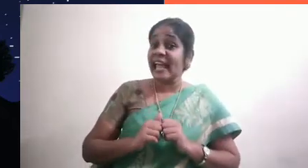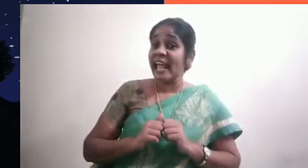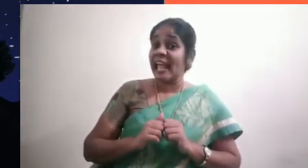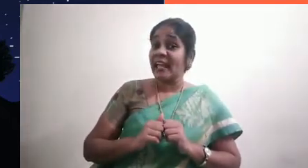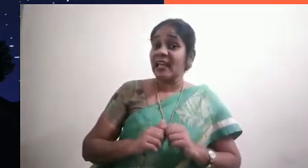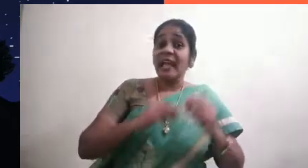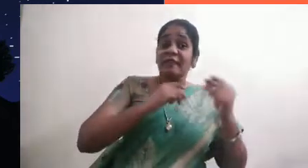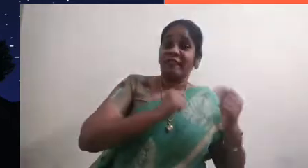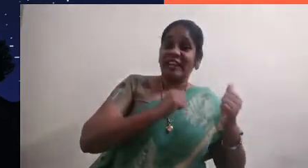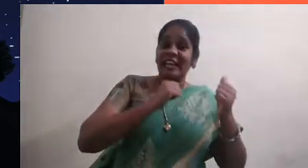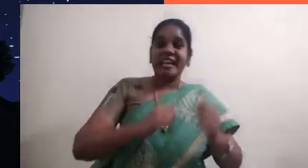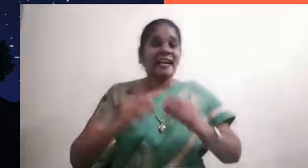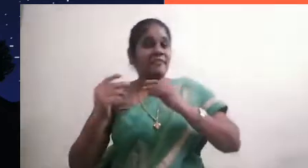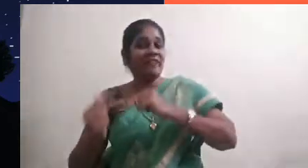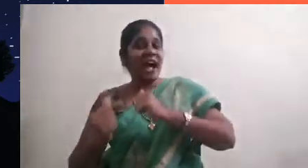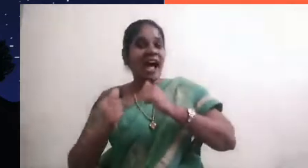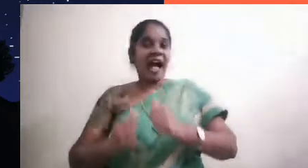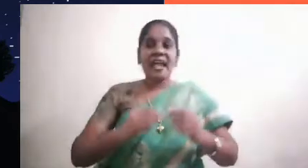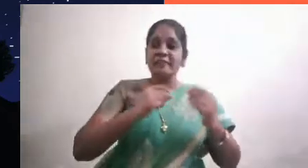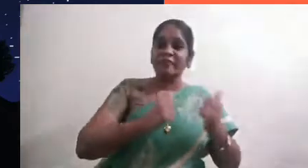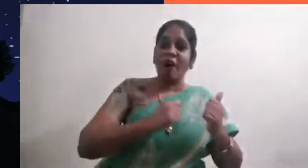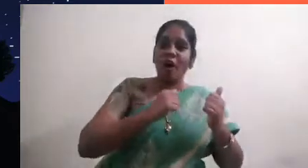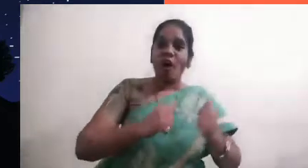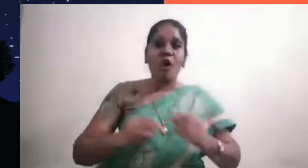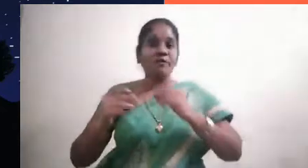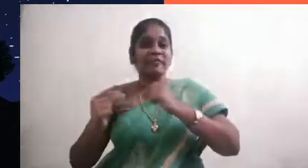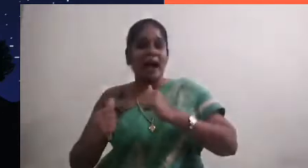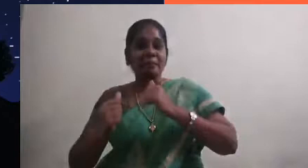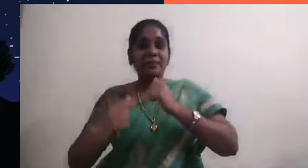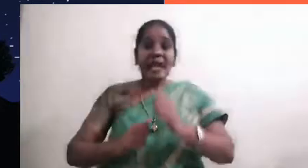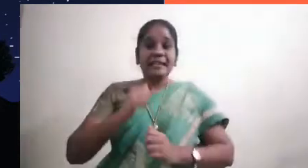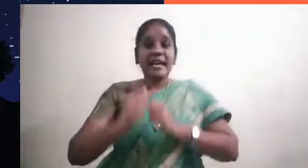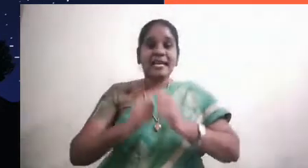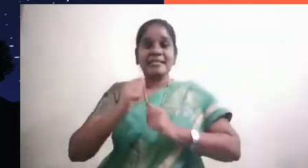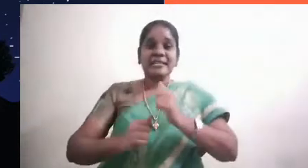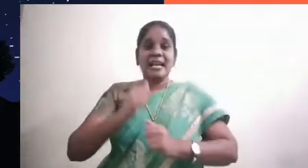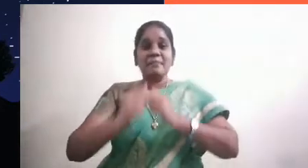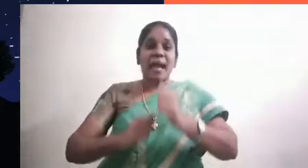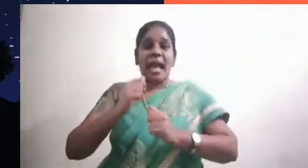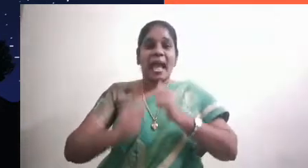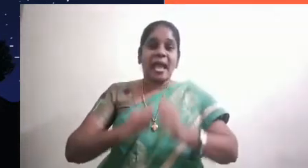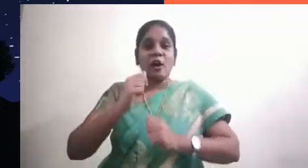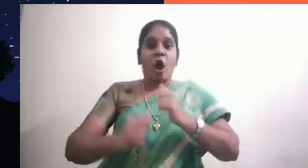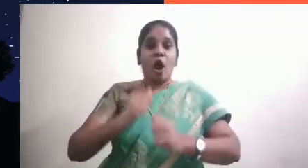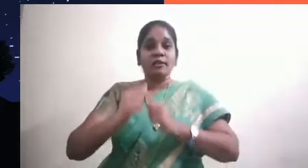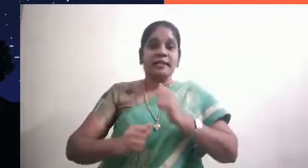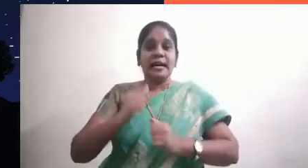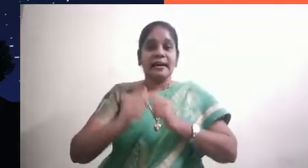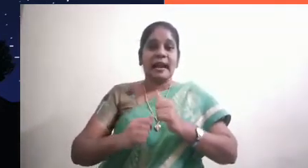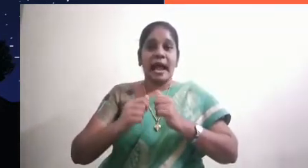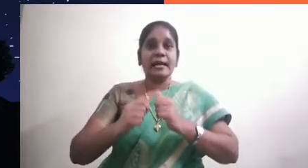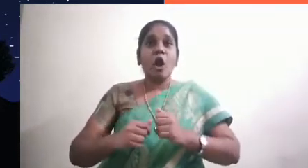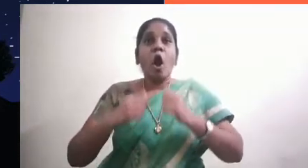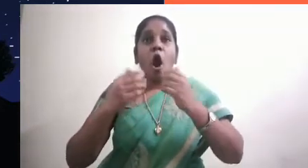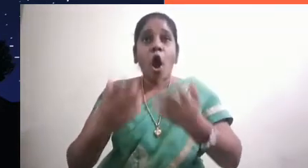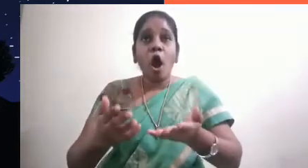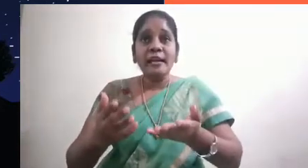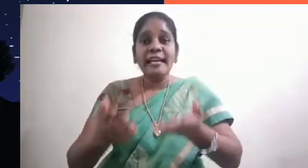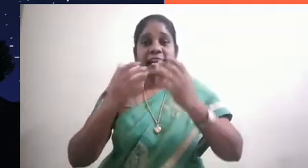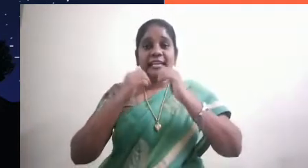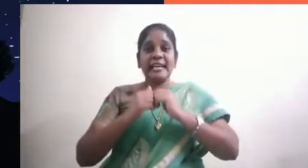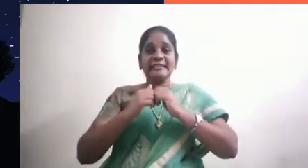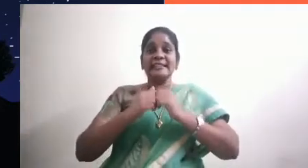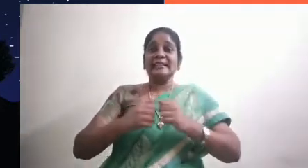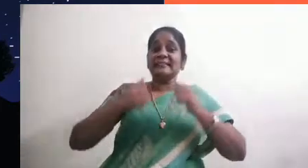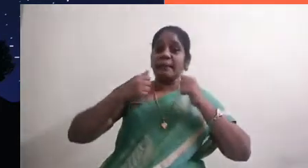giant say?" "Fee, fi, fo, fum, the little man on the run.